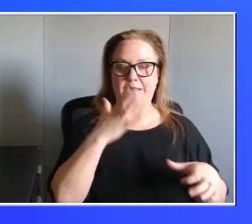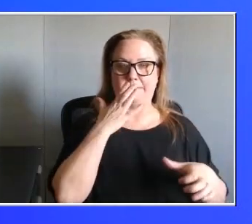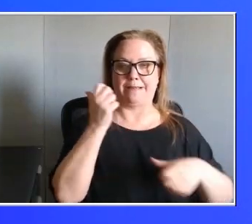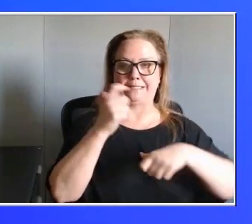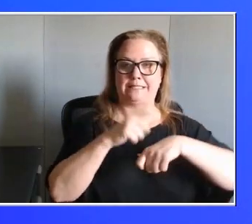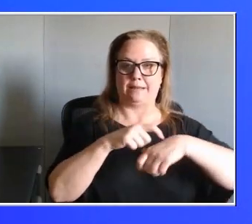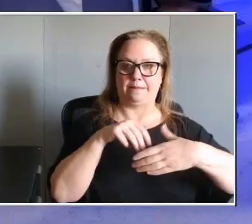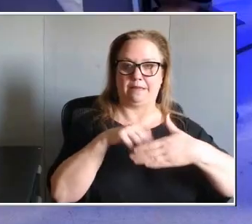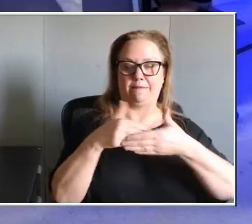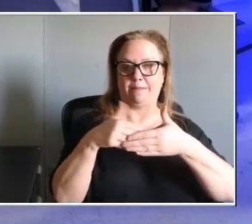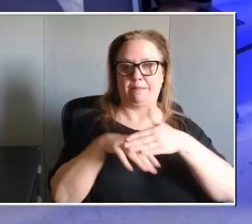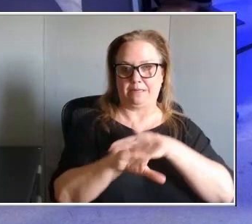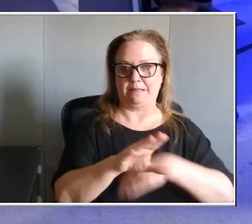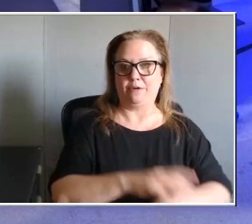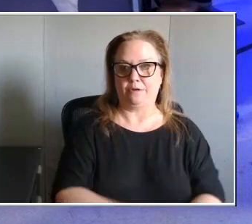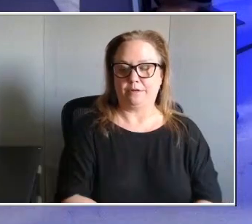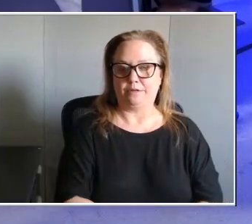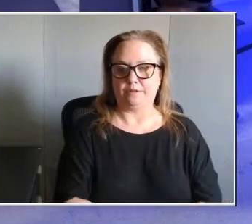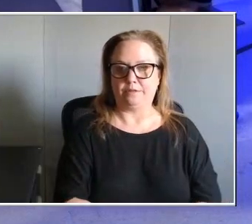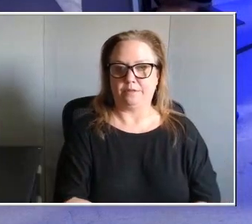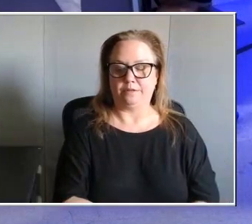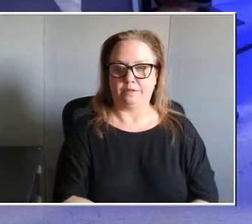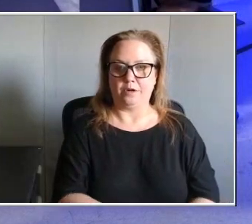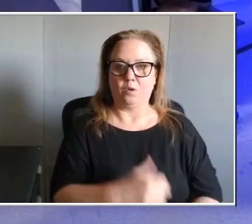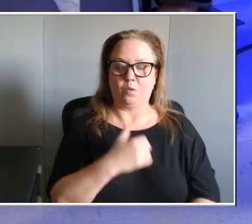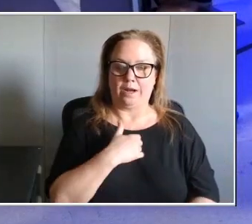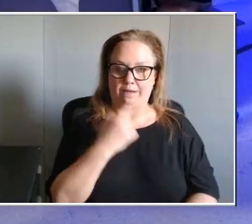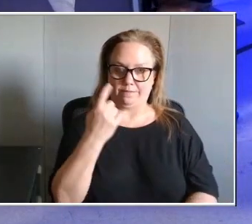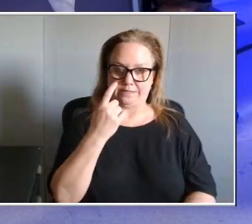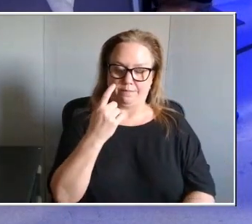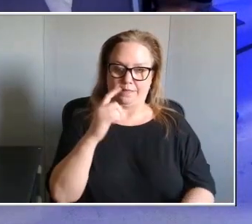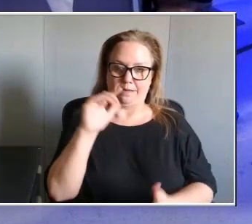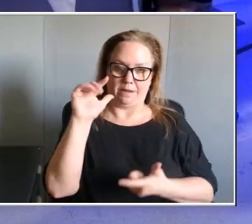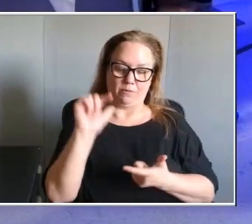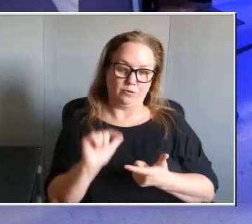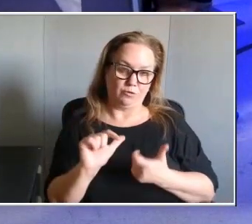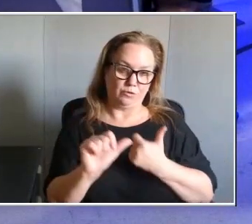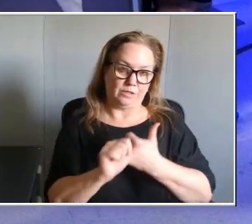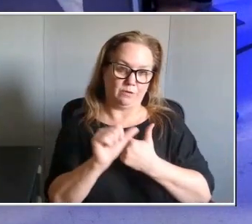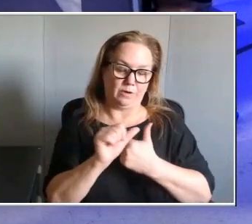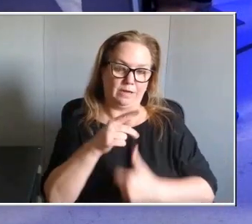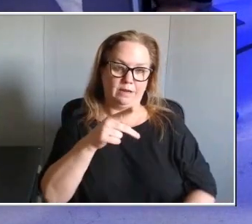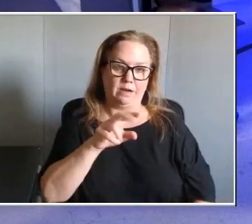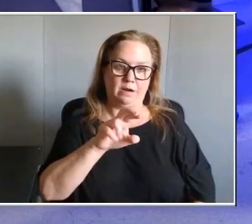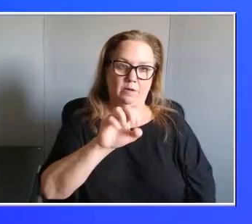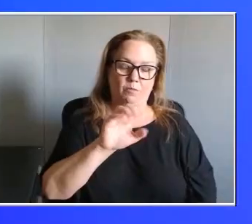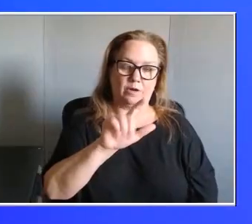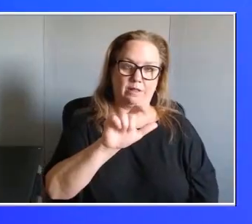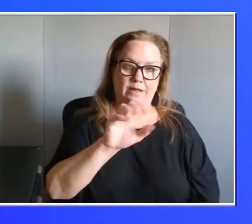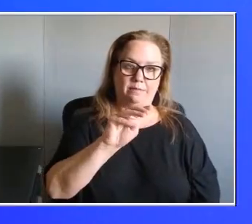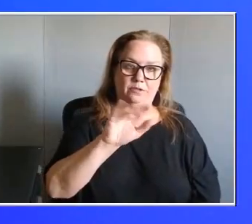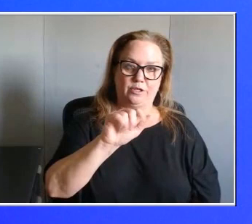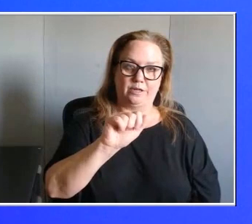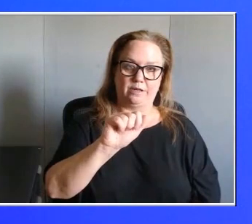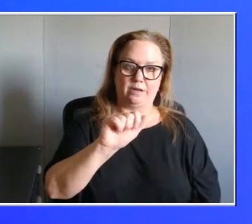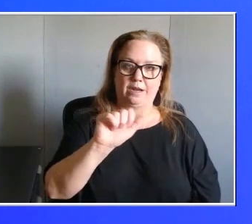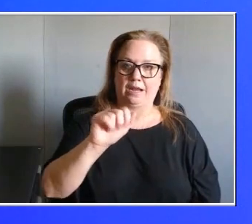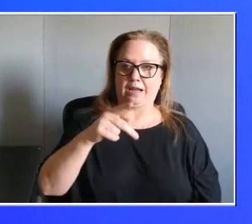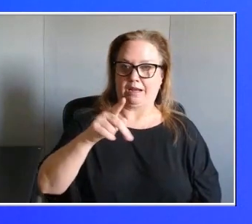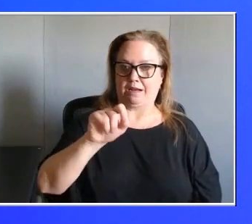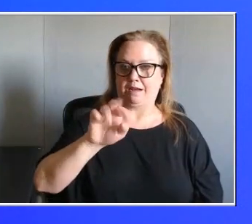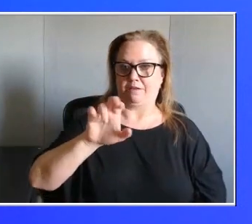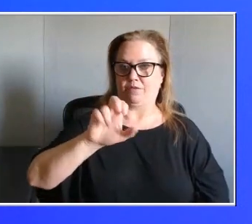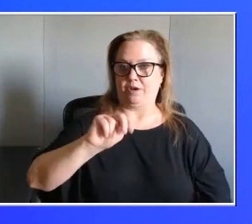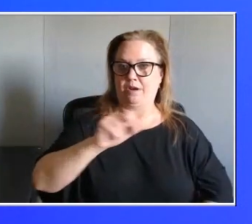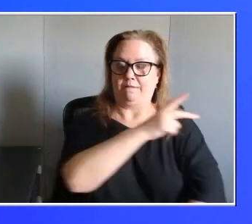to deliver. Yeah. We do have something that might reduce the risk of preeclampsia, and that's aspirin. And so for patients